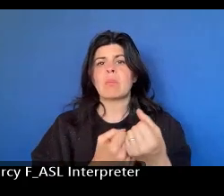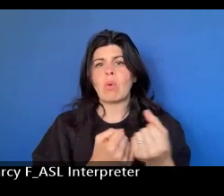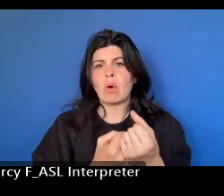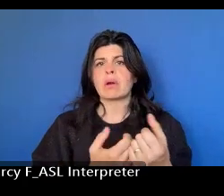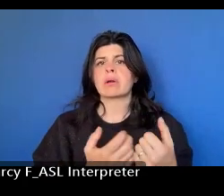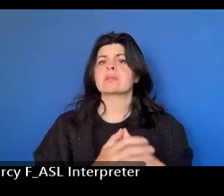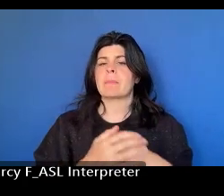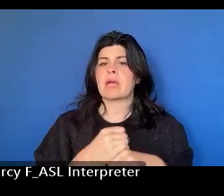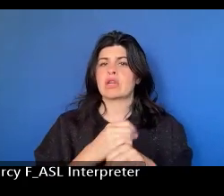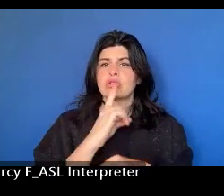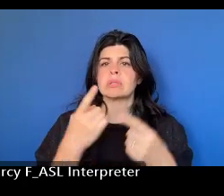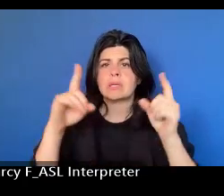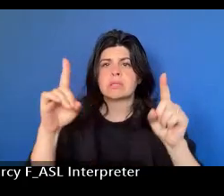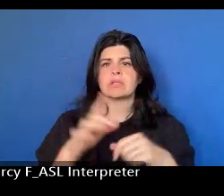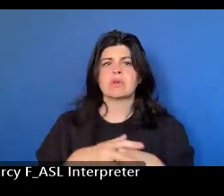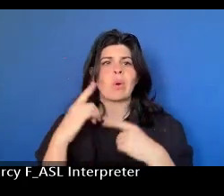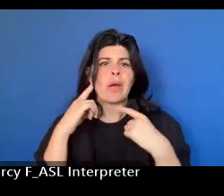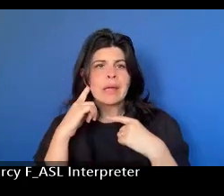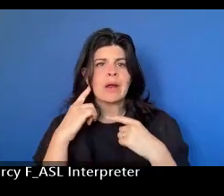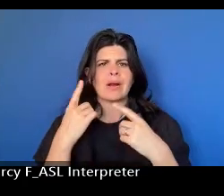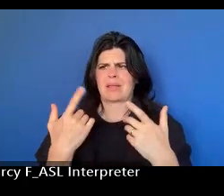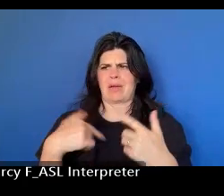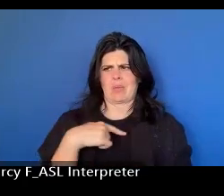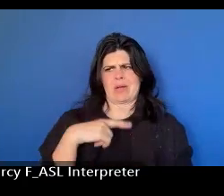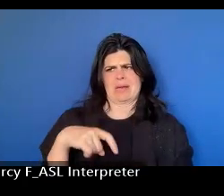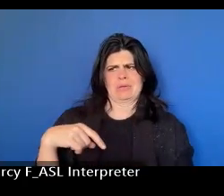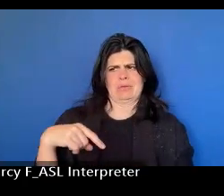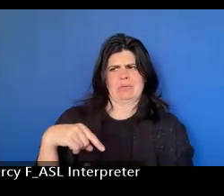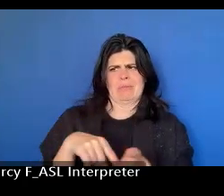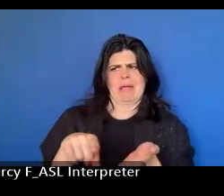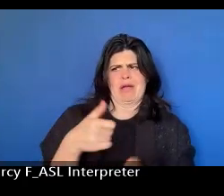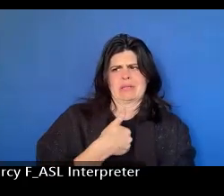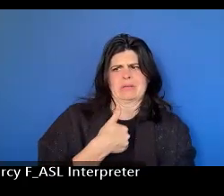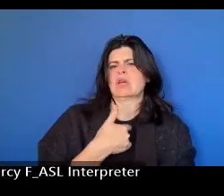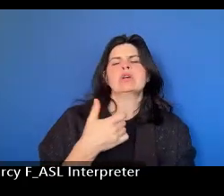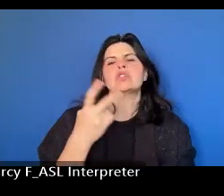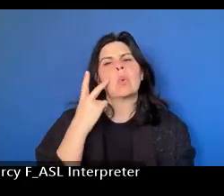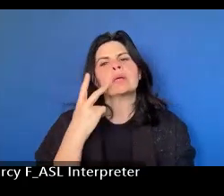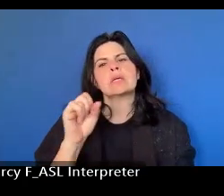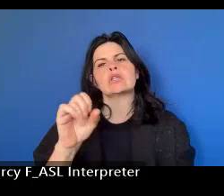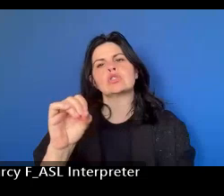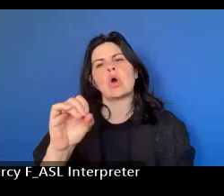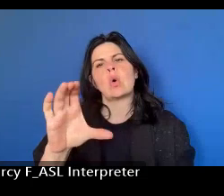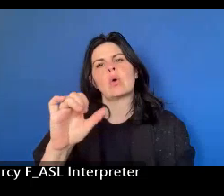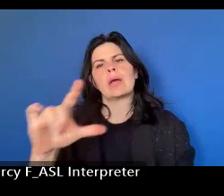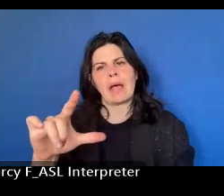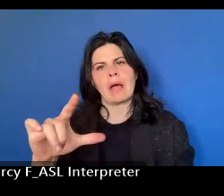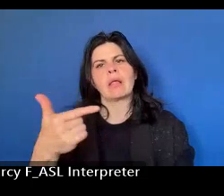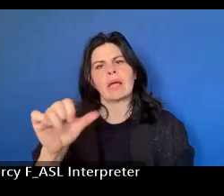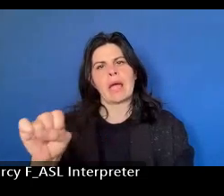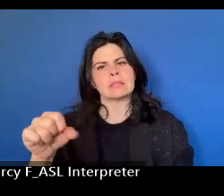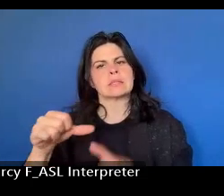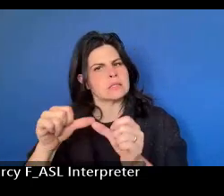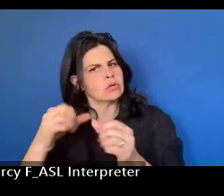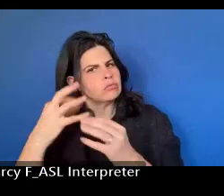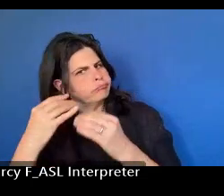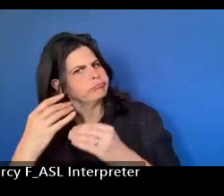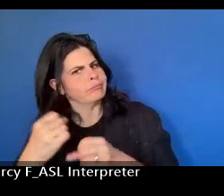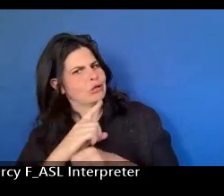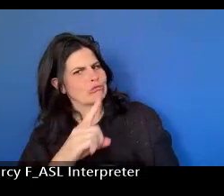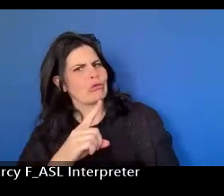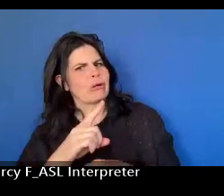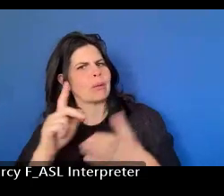concern around footing the bill ourselves, and I would like to see SoCalGas move forward with that in mind and ensure these programs are set